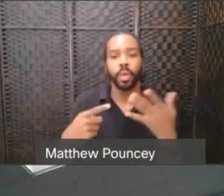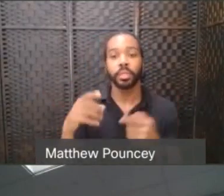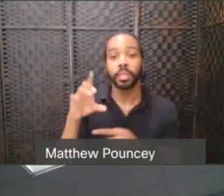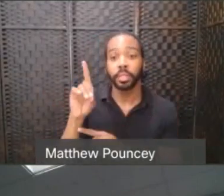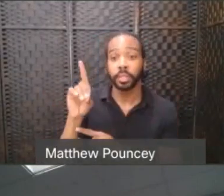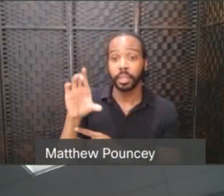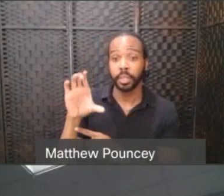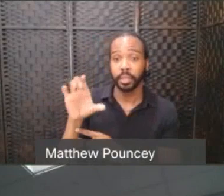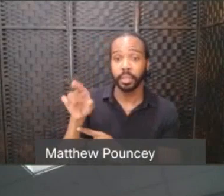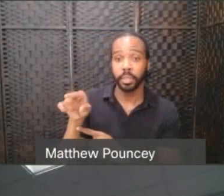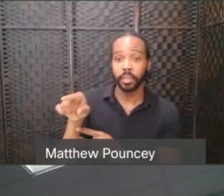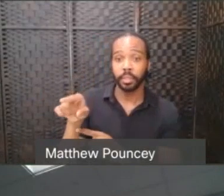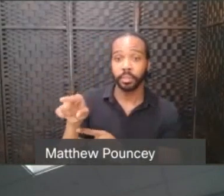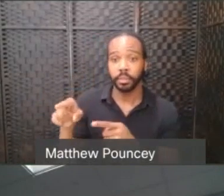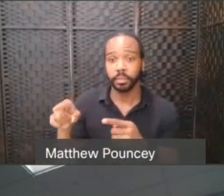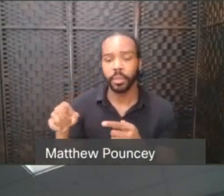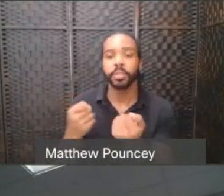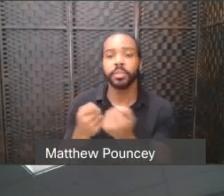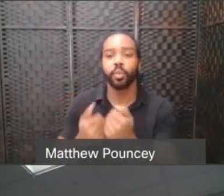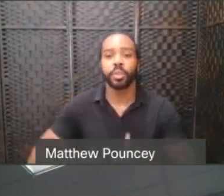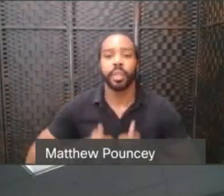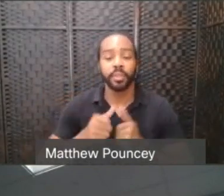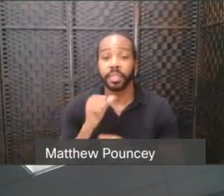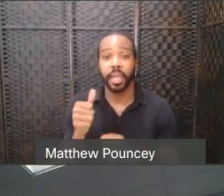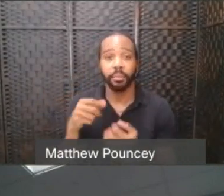those settings?